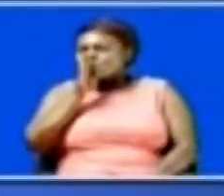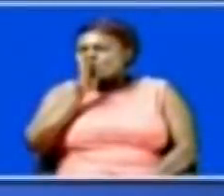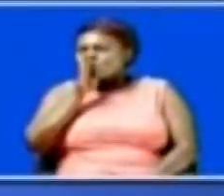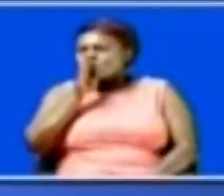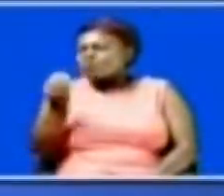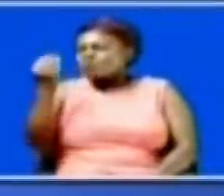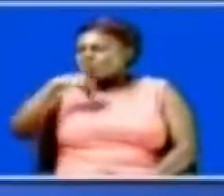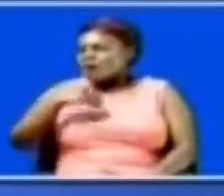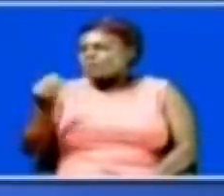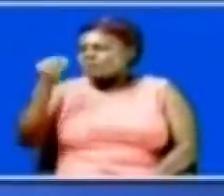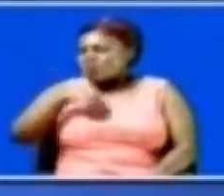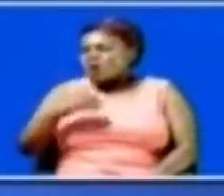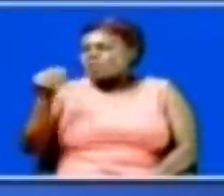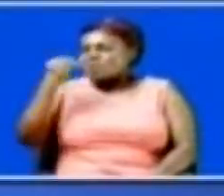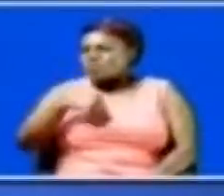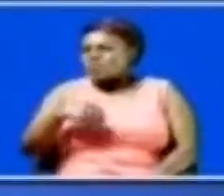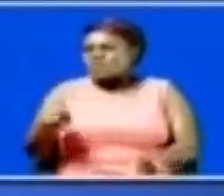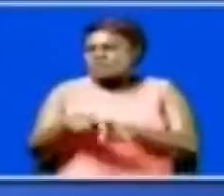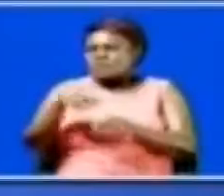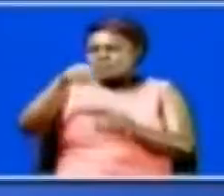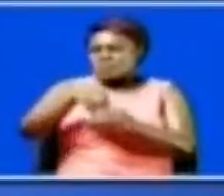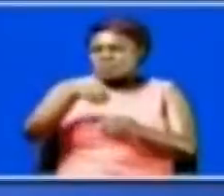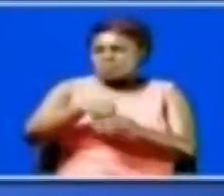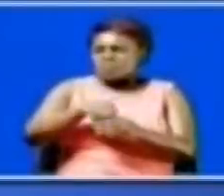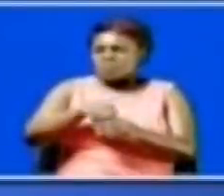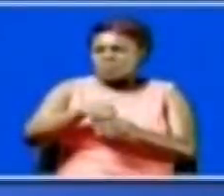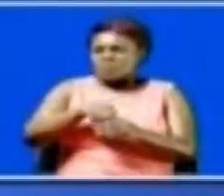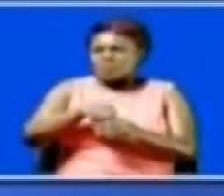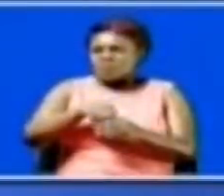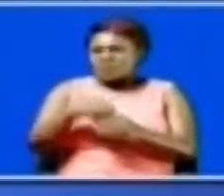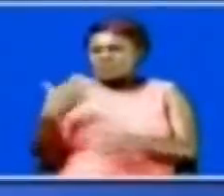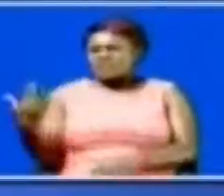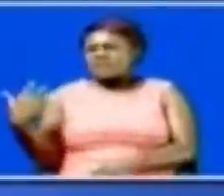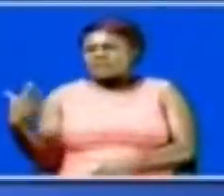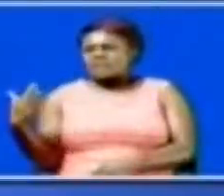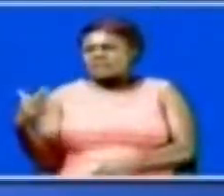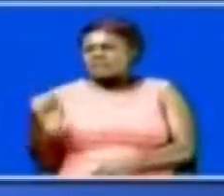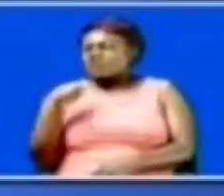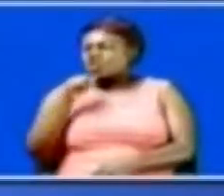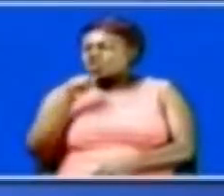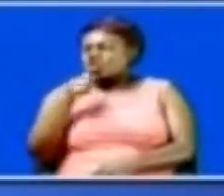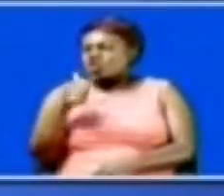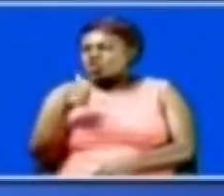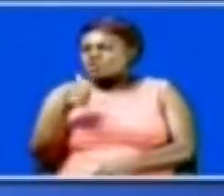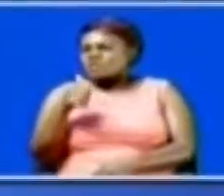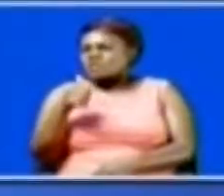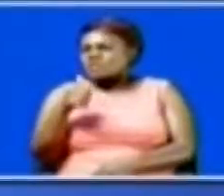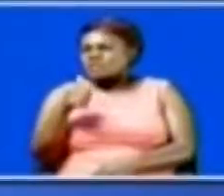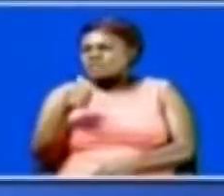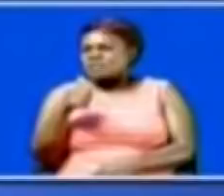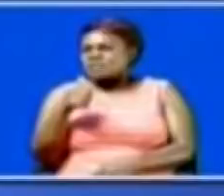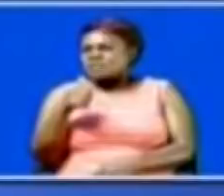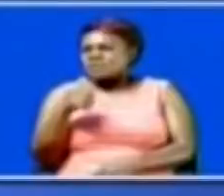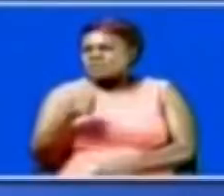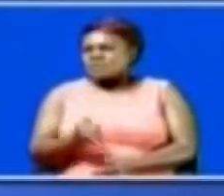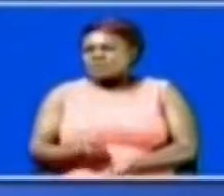squandering a lot of it, and investing the rest of it in things which are actually not going to give us